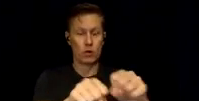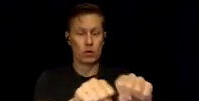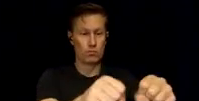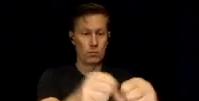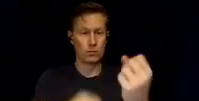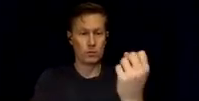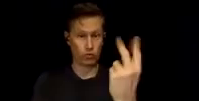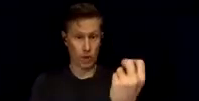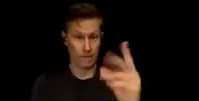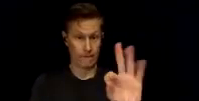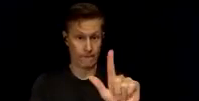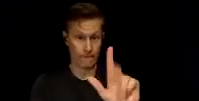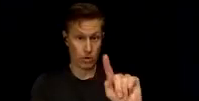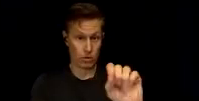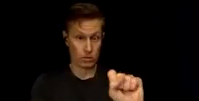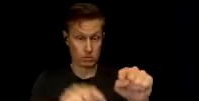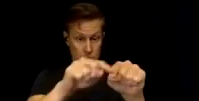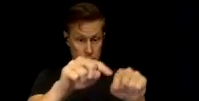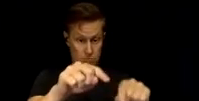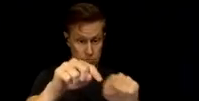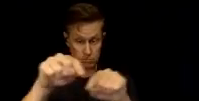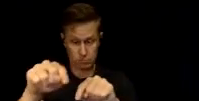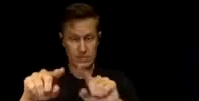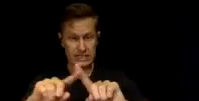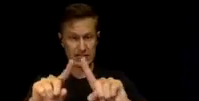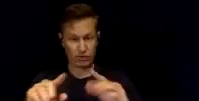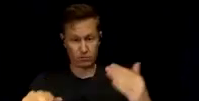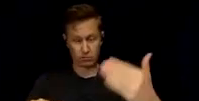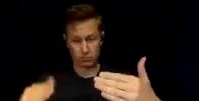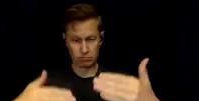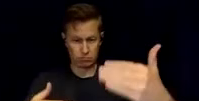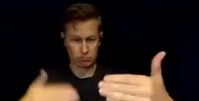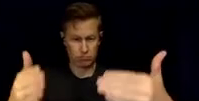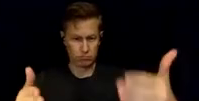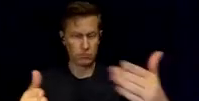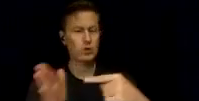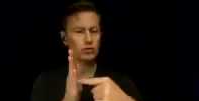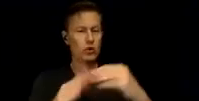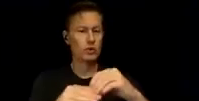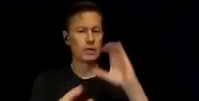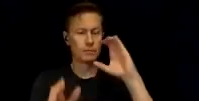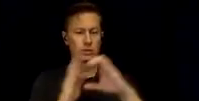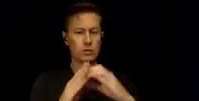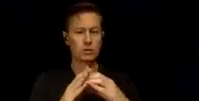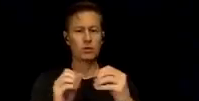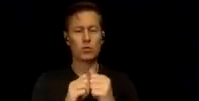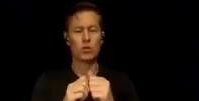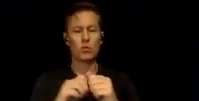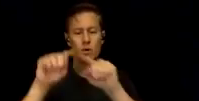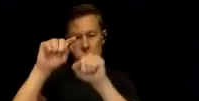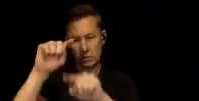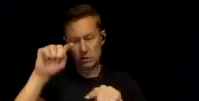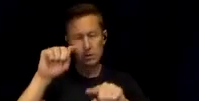large faults. Those faults had different orientations. They're shown in the panel there with the straight black or curved, sometimes curved